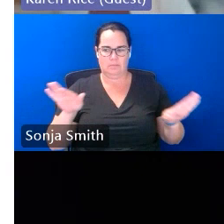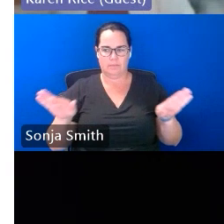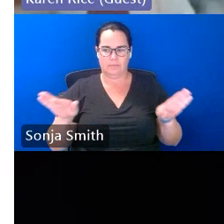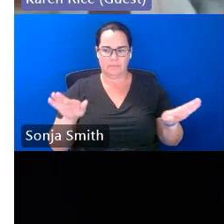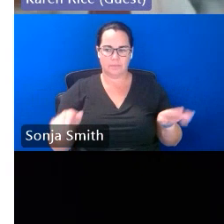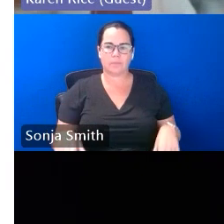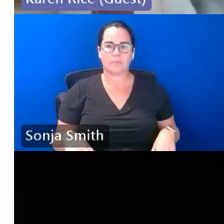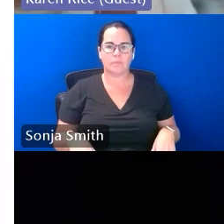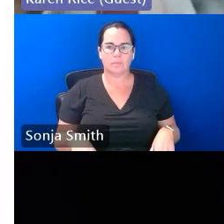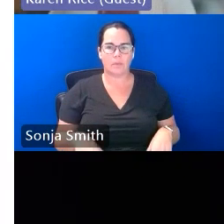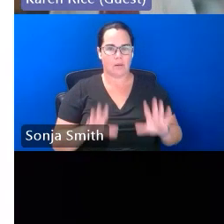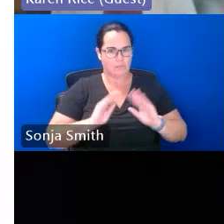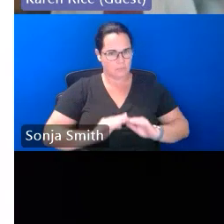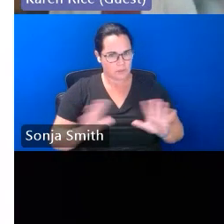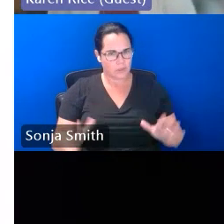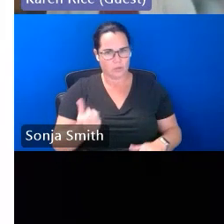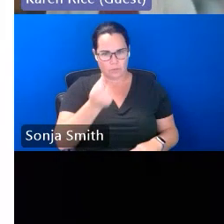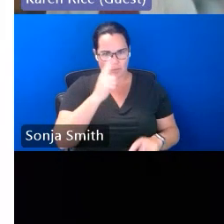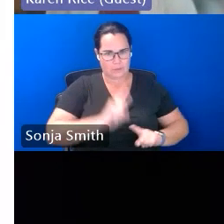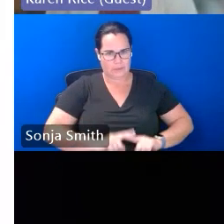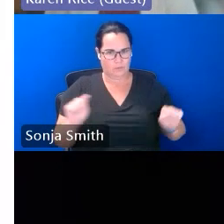i wanted to make sure that you had that information